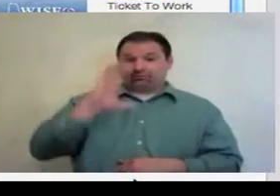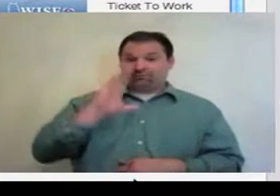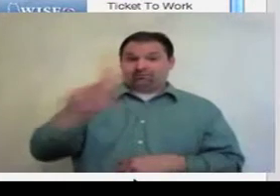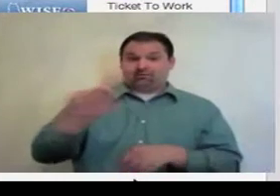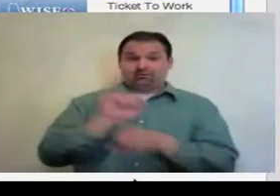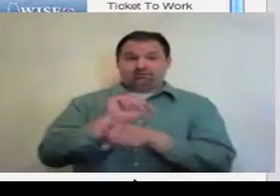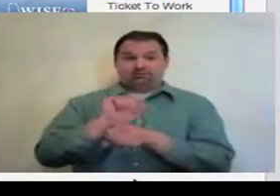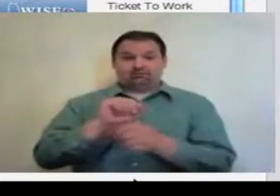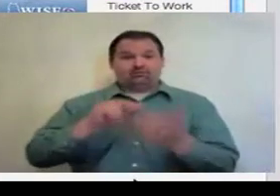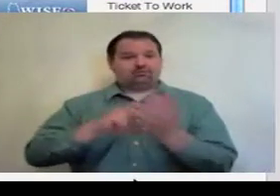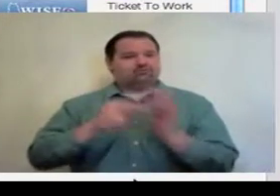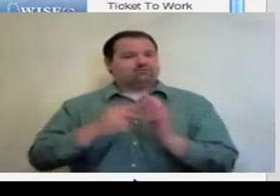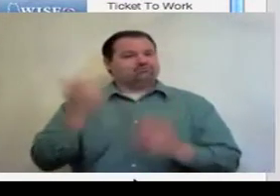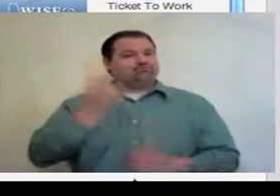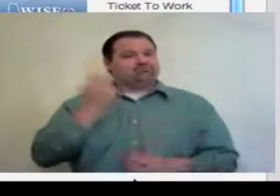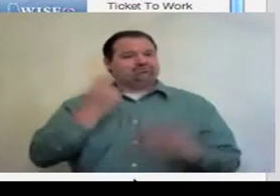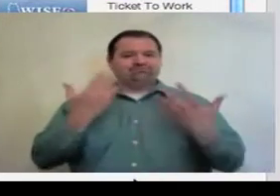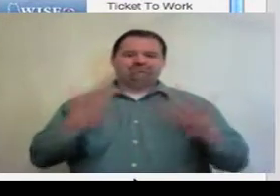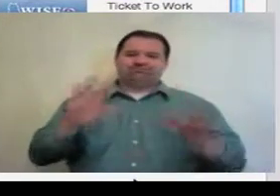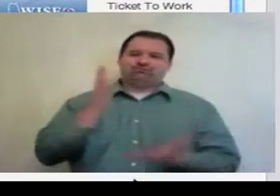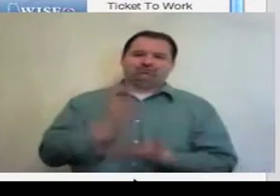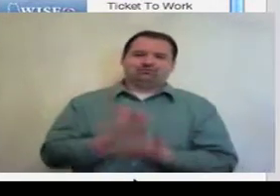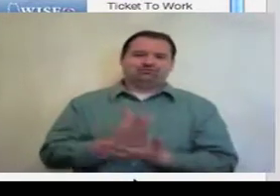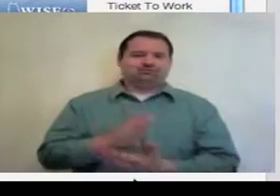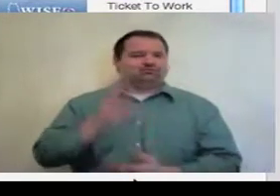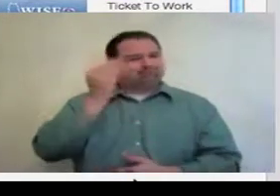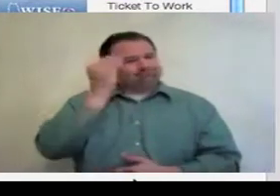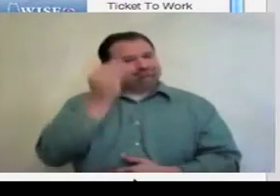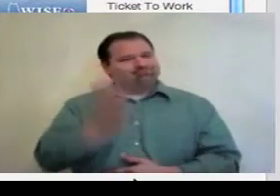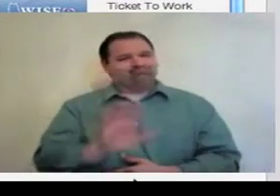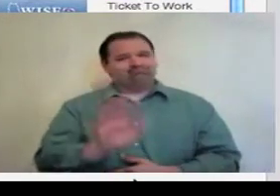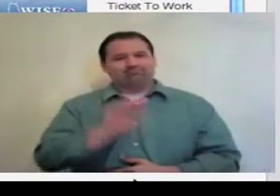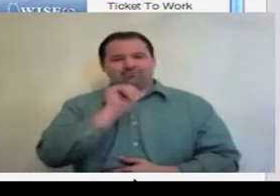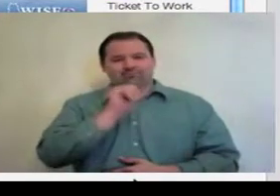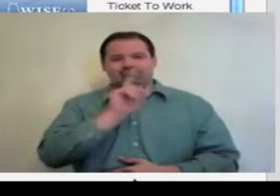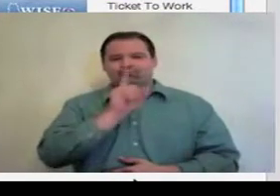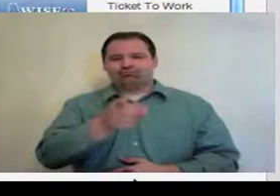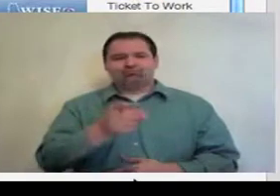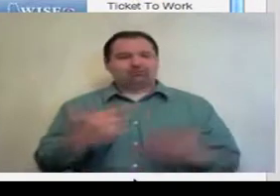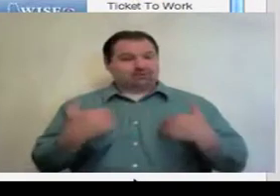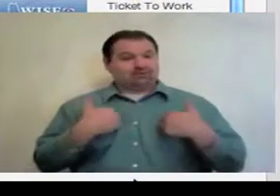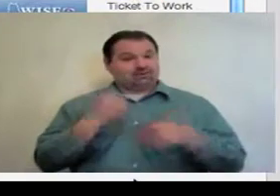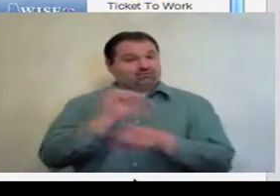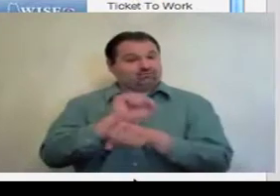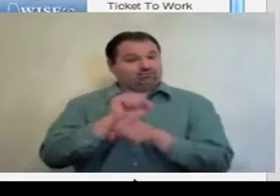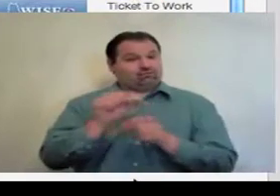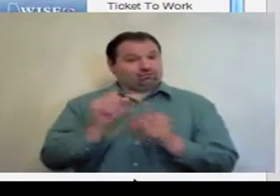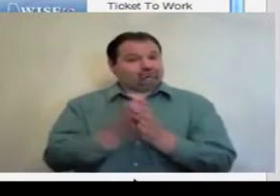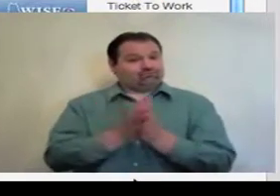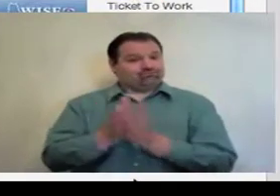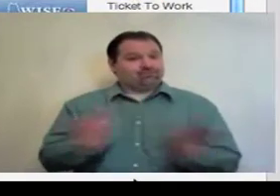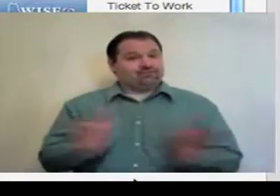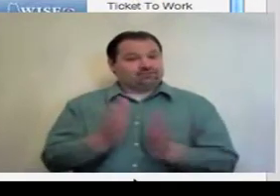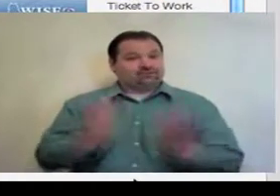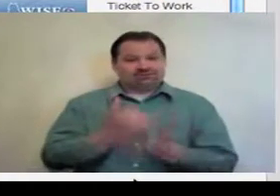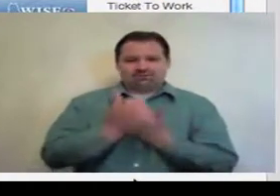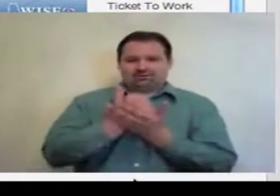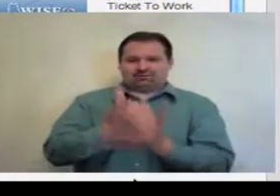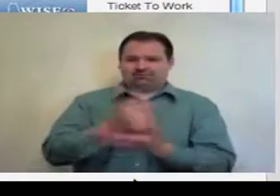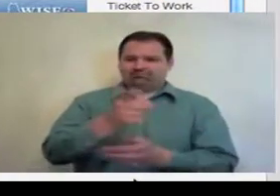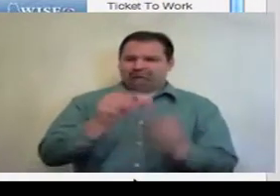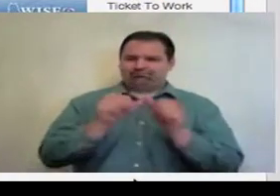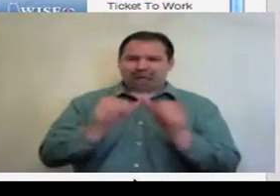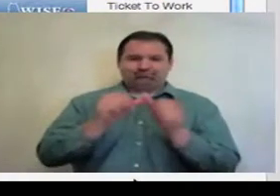Social Security is just going to stop when they go back to work, and that's not the case. There are a lot of work incentives out there to help you maintain your